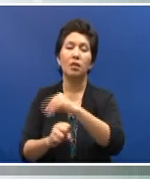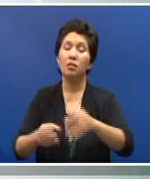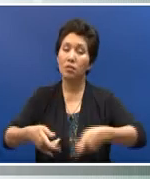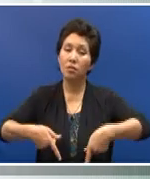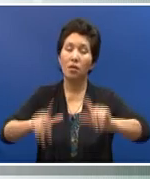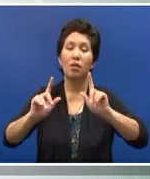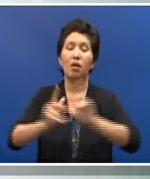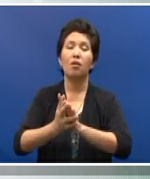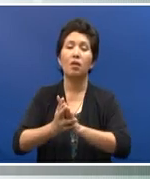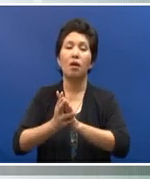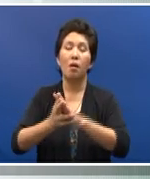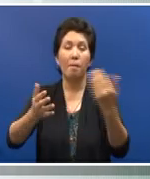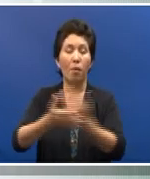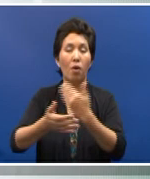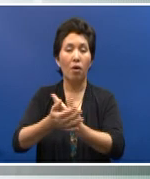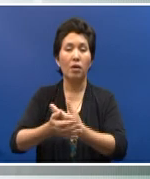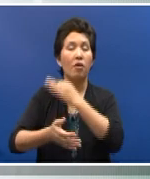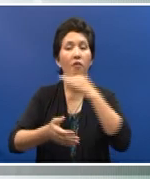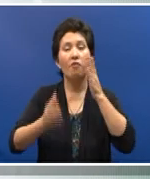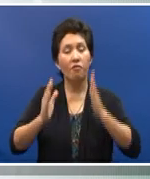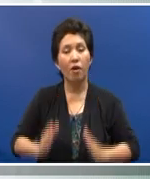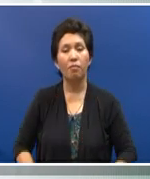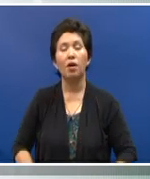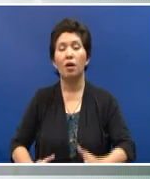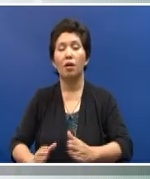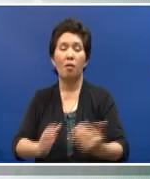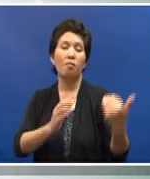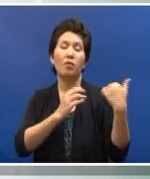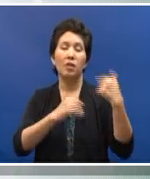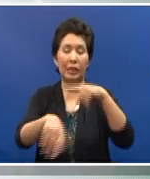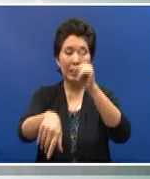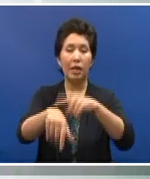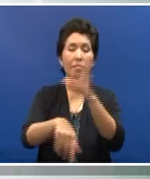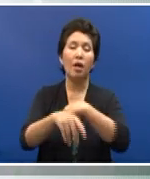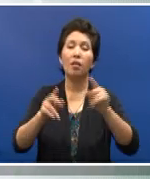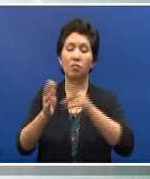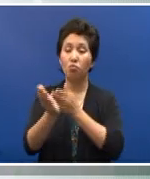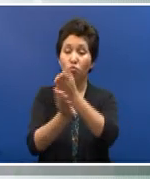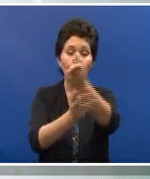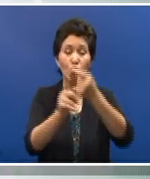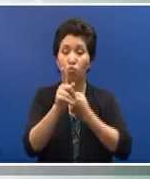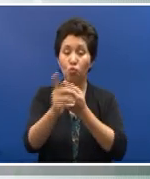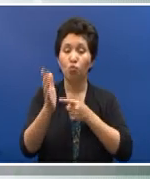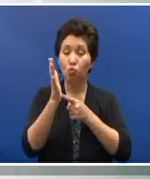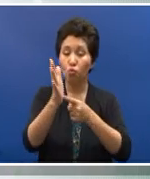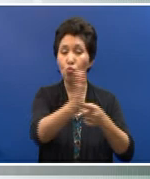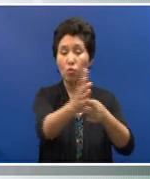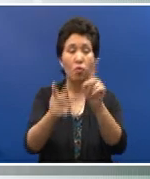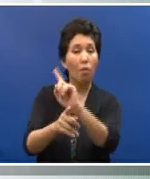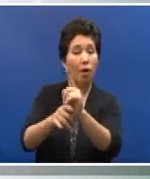the modern farmer to determine position, time, and also direction accurately in real